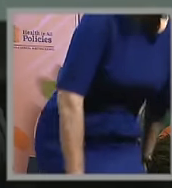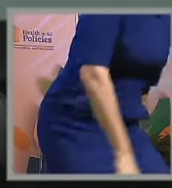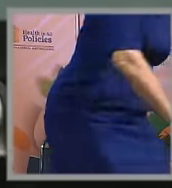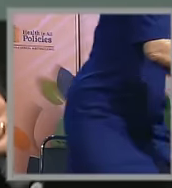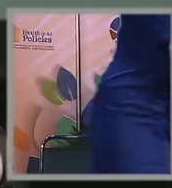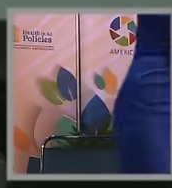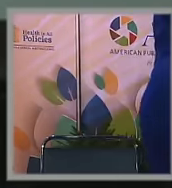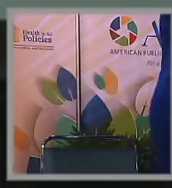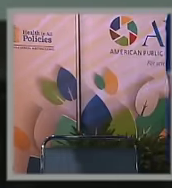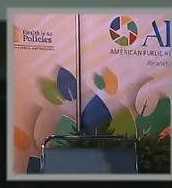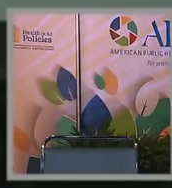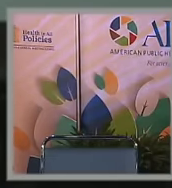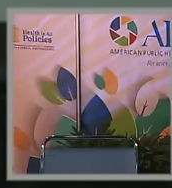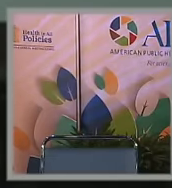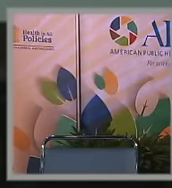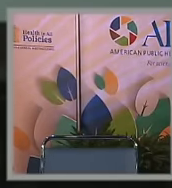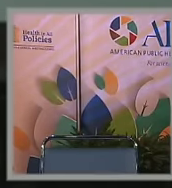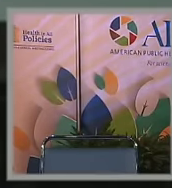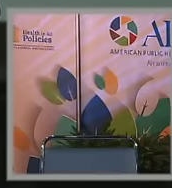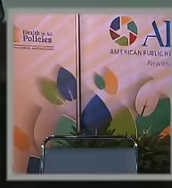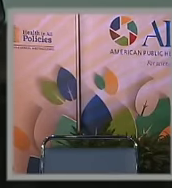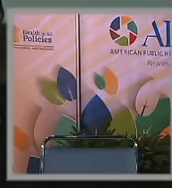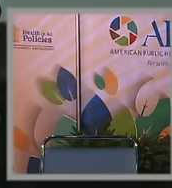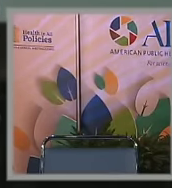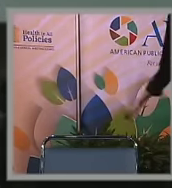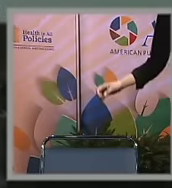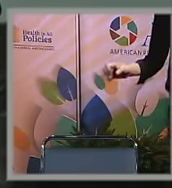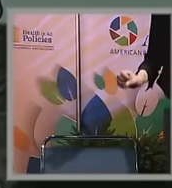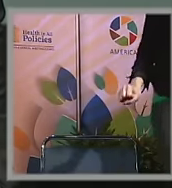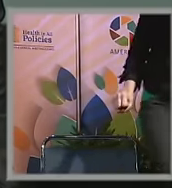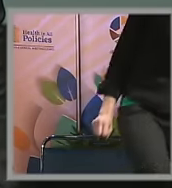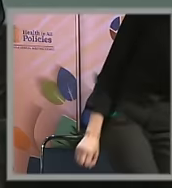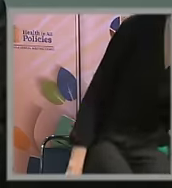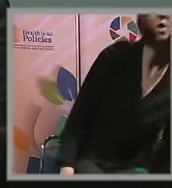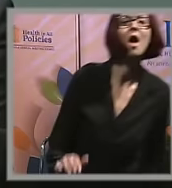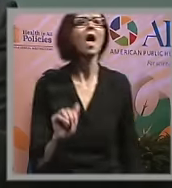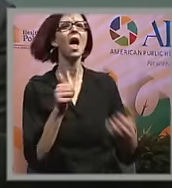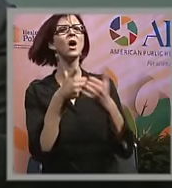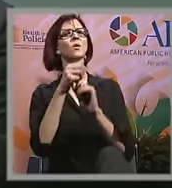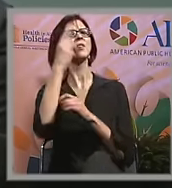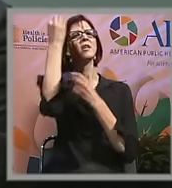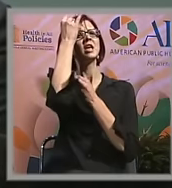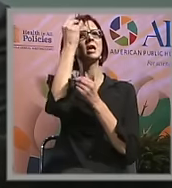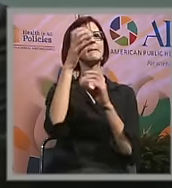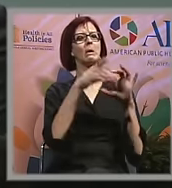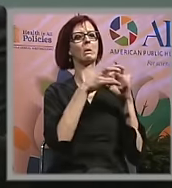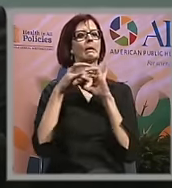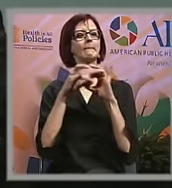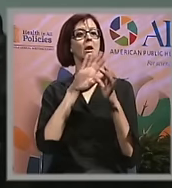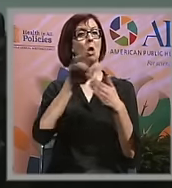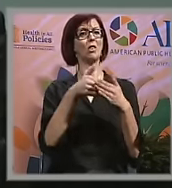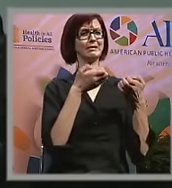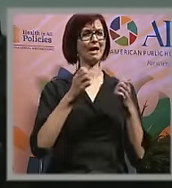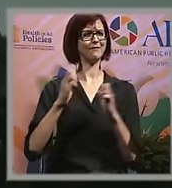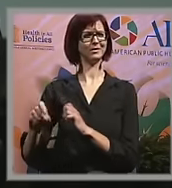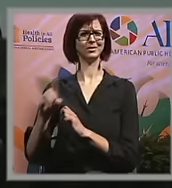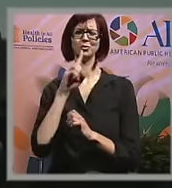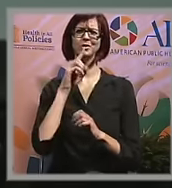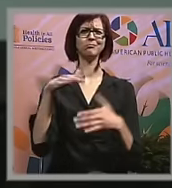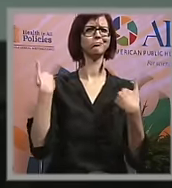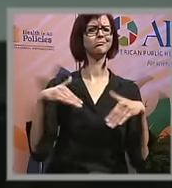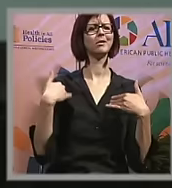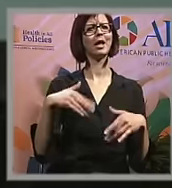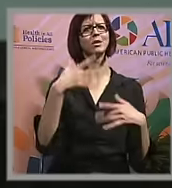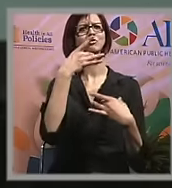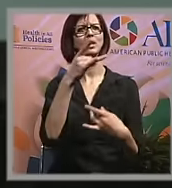think about combining these efforts? It's amazing how quickly the organizations spot what each